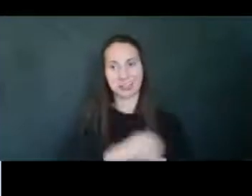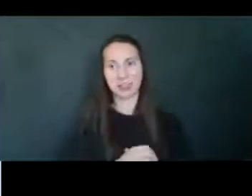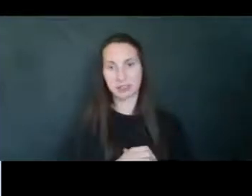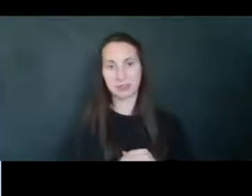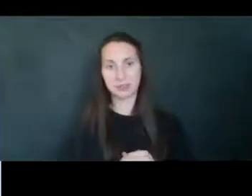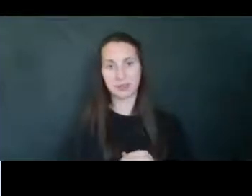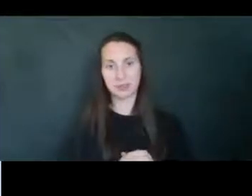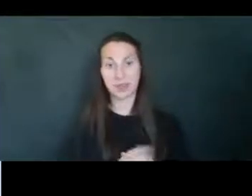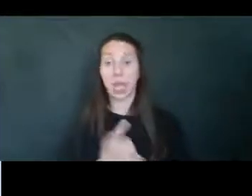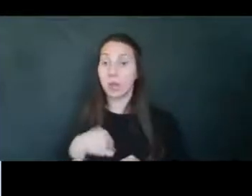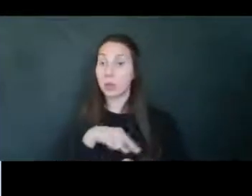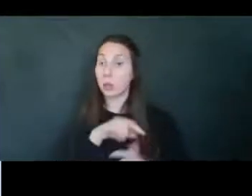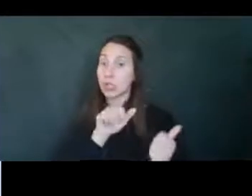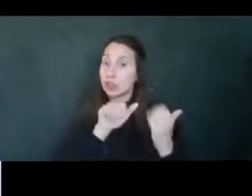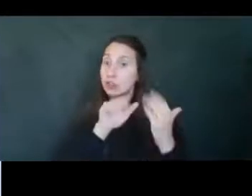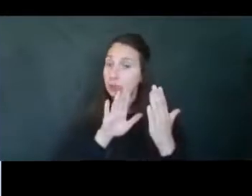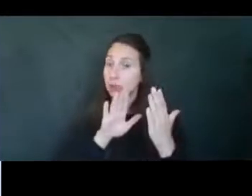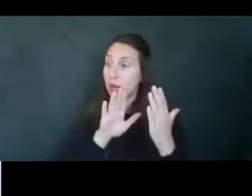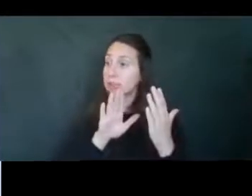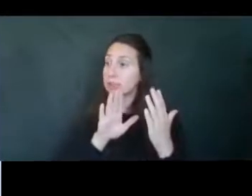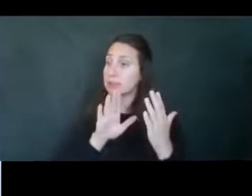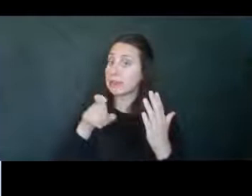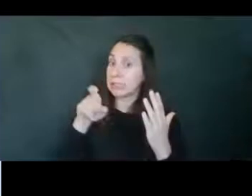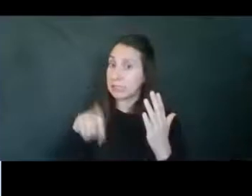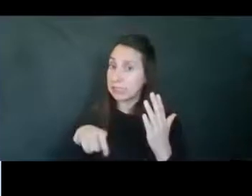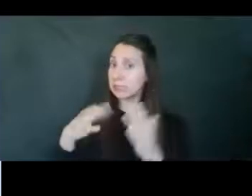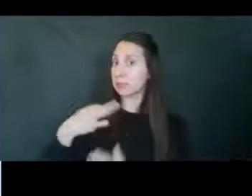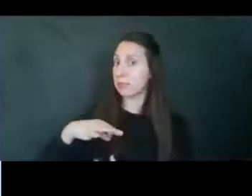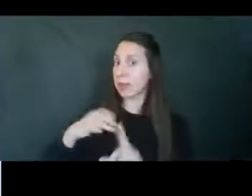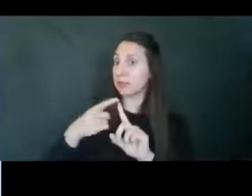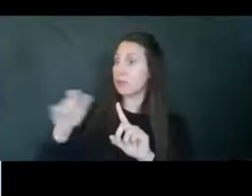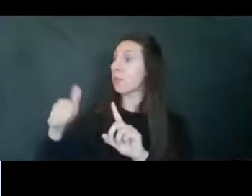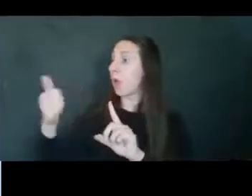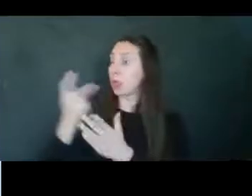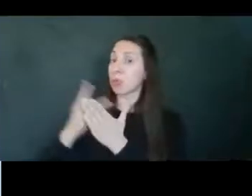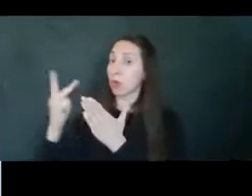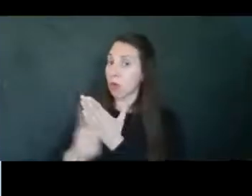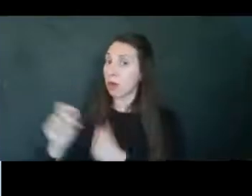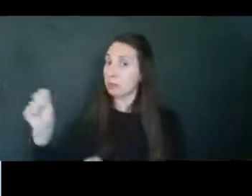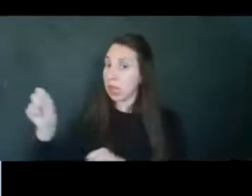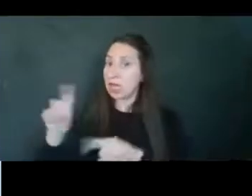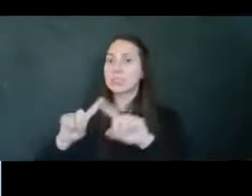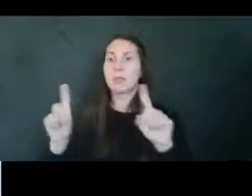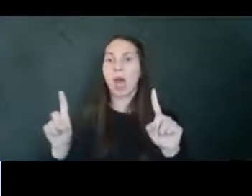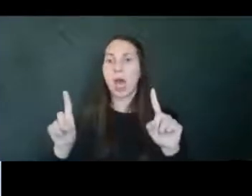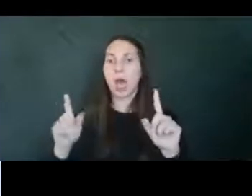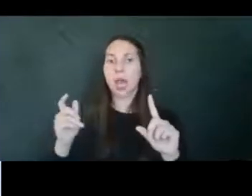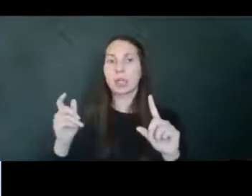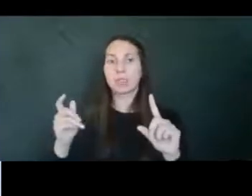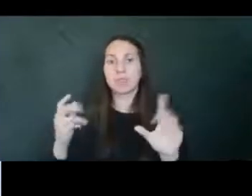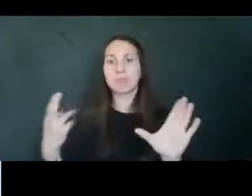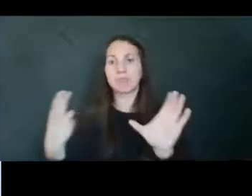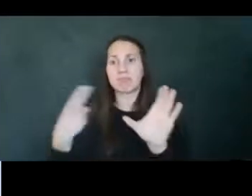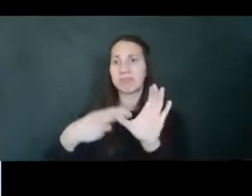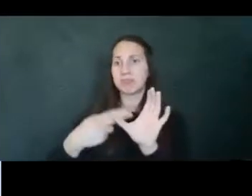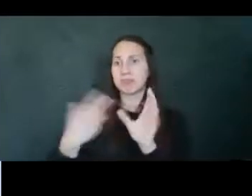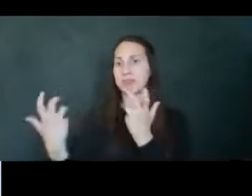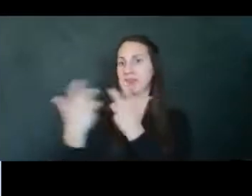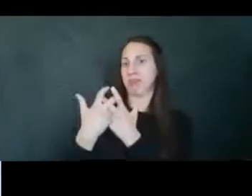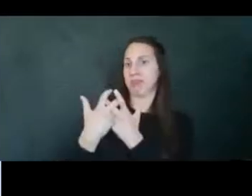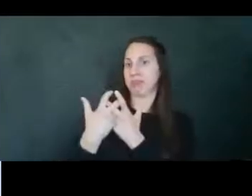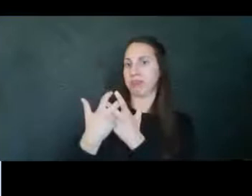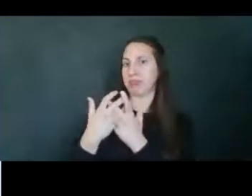the benefits of the other programs, but simply not able to address everything. Next slide, please.